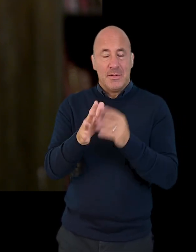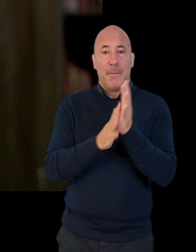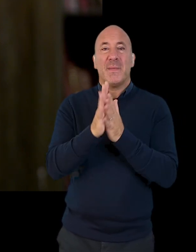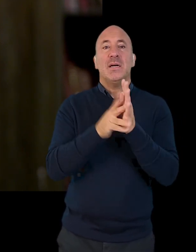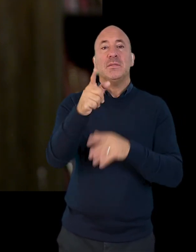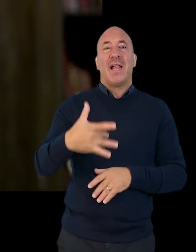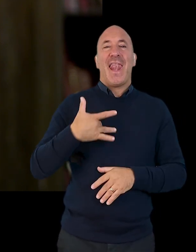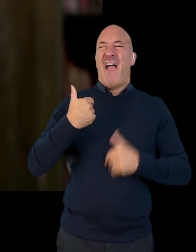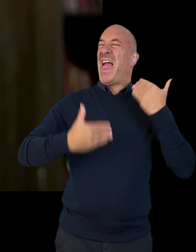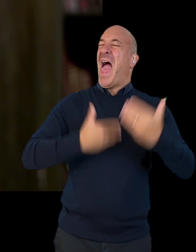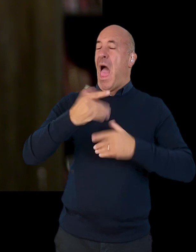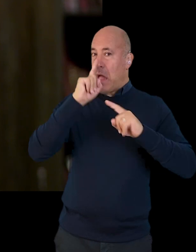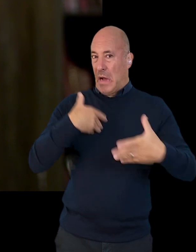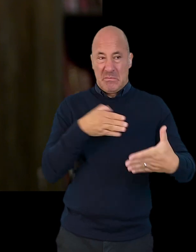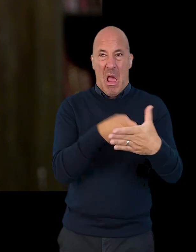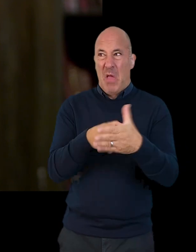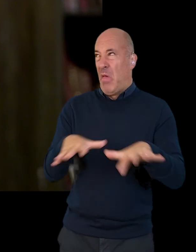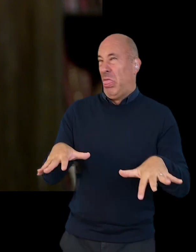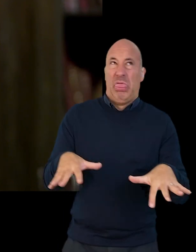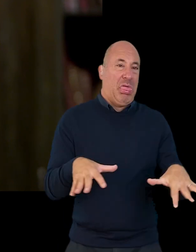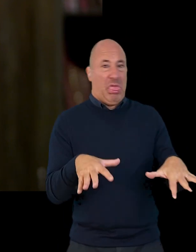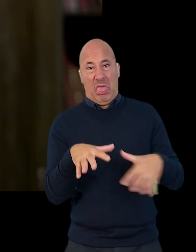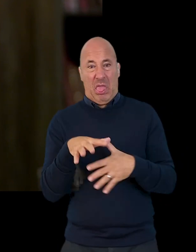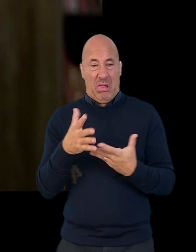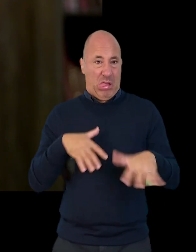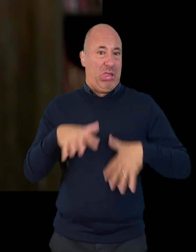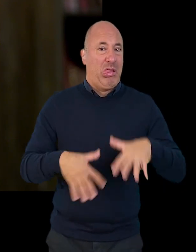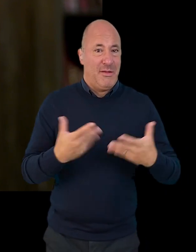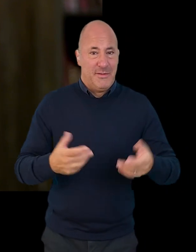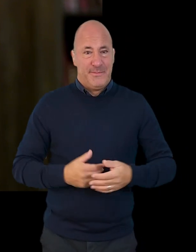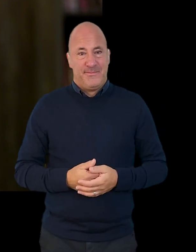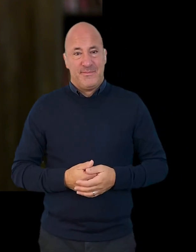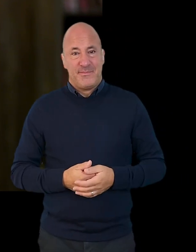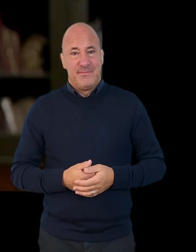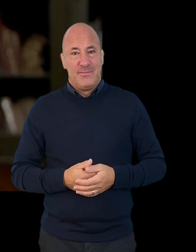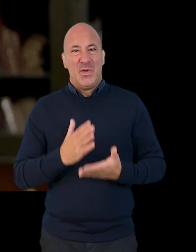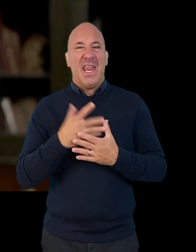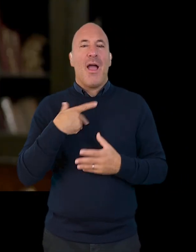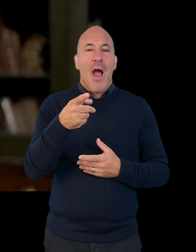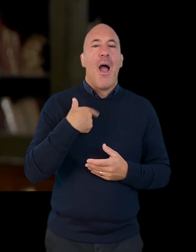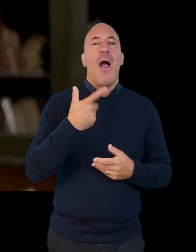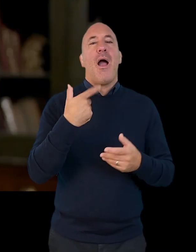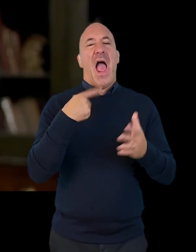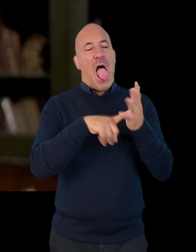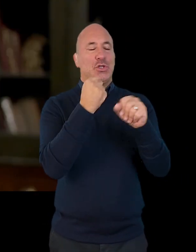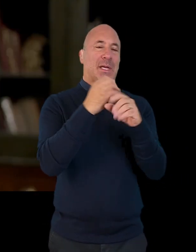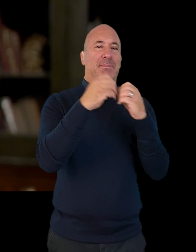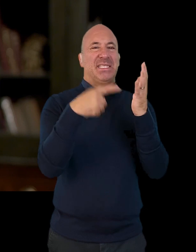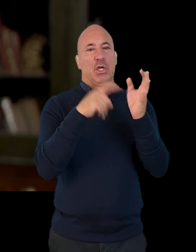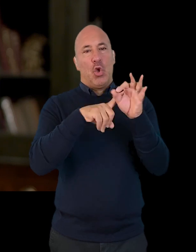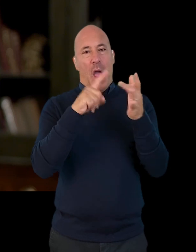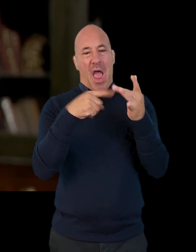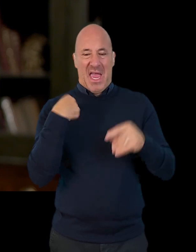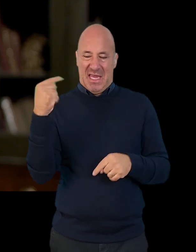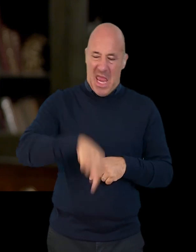serious discrimination that stops you from being able to live your life at all. It's not about whether